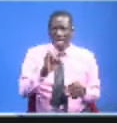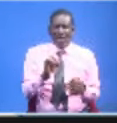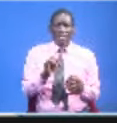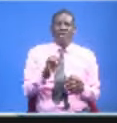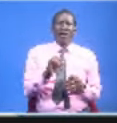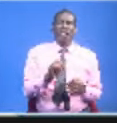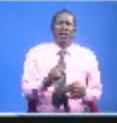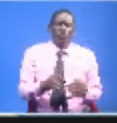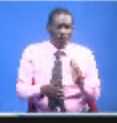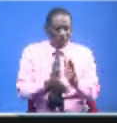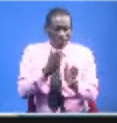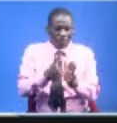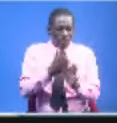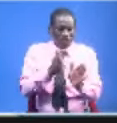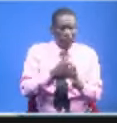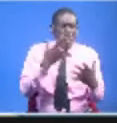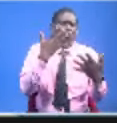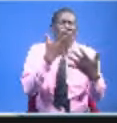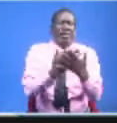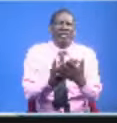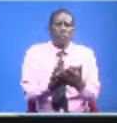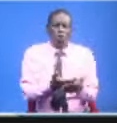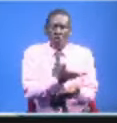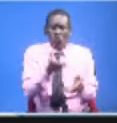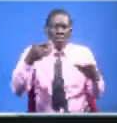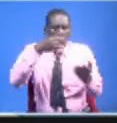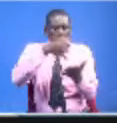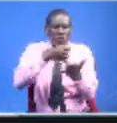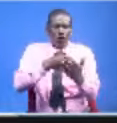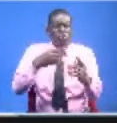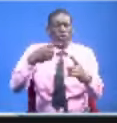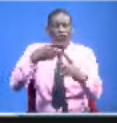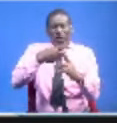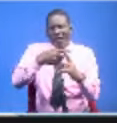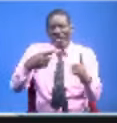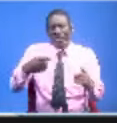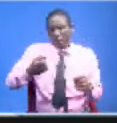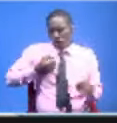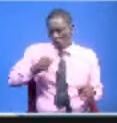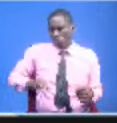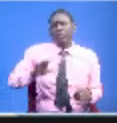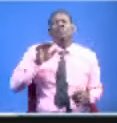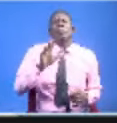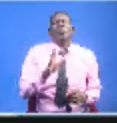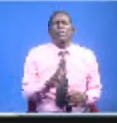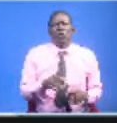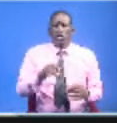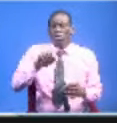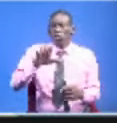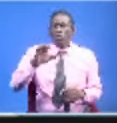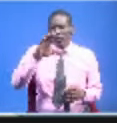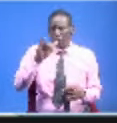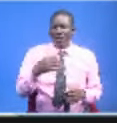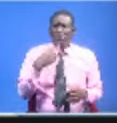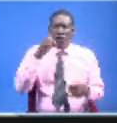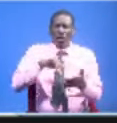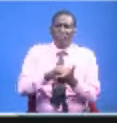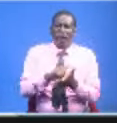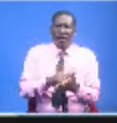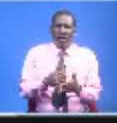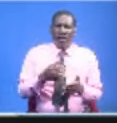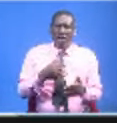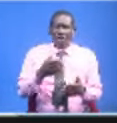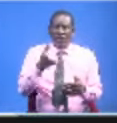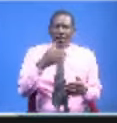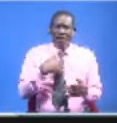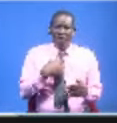to expedite the arrest of those involved in the killing of her daughter. Lucy Njeri claims that she has been subjected